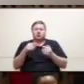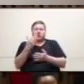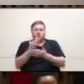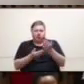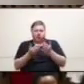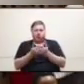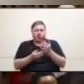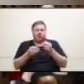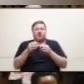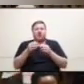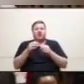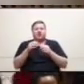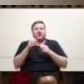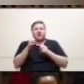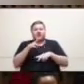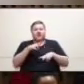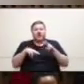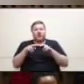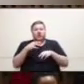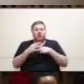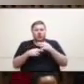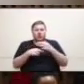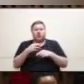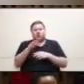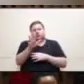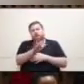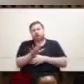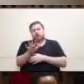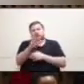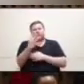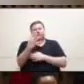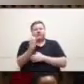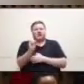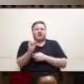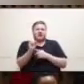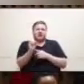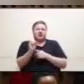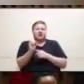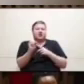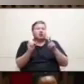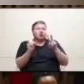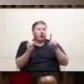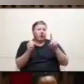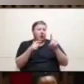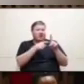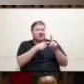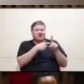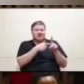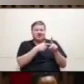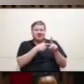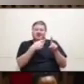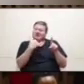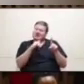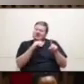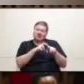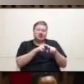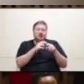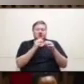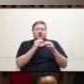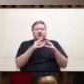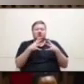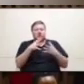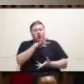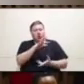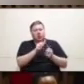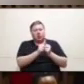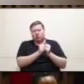of the valuation role, there were just around 50, and about 21 of them are still to be concluded. But there's